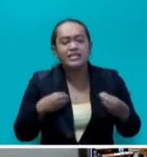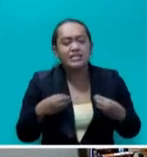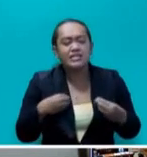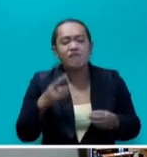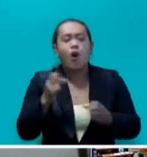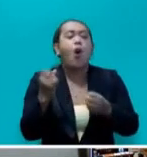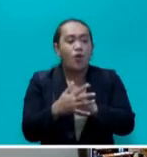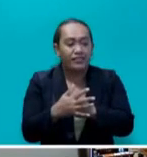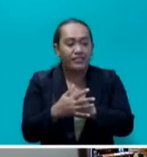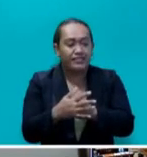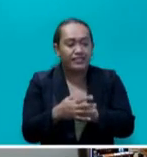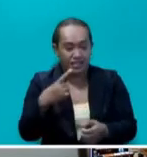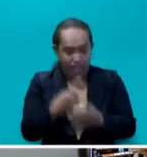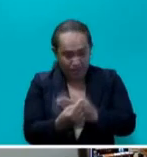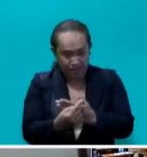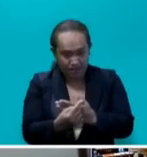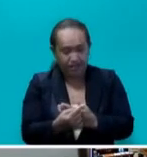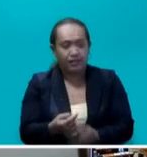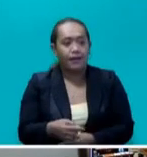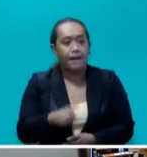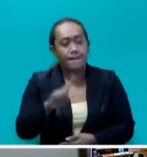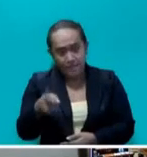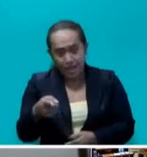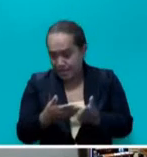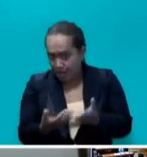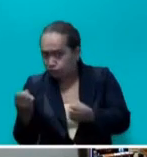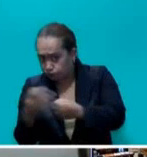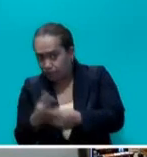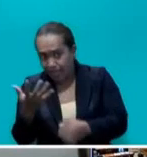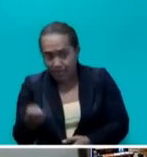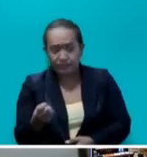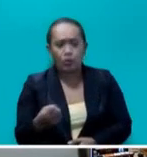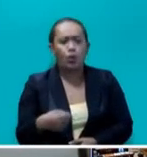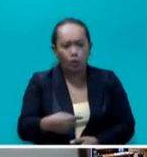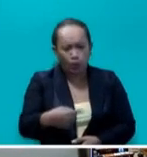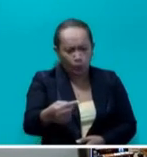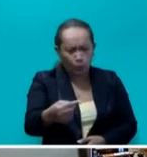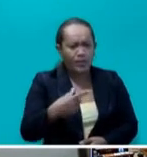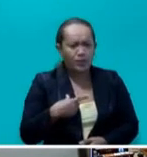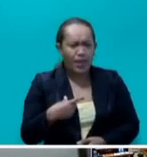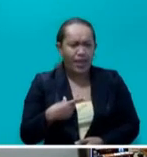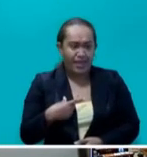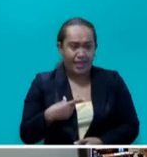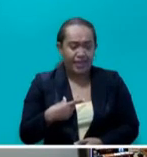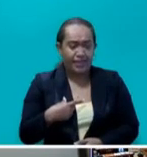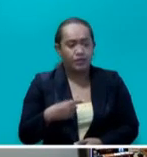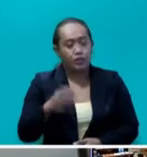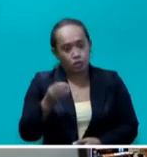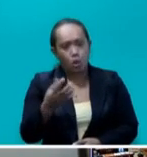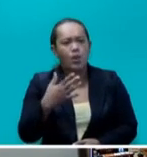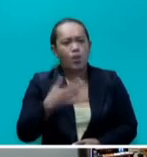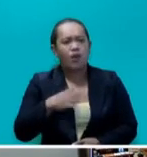COVID-19 pandemic. However, given the current outbreak and the continued effect of COVID-19, it has become prudent to reduce